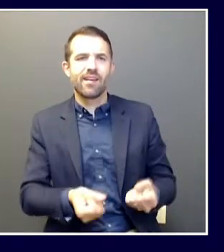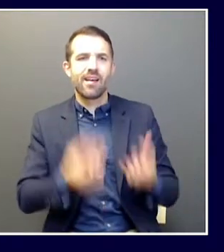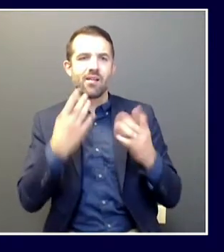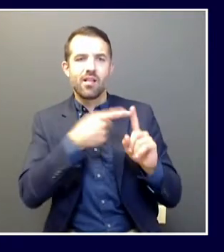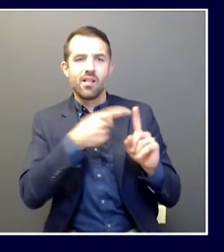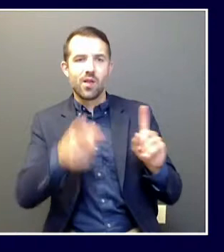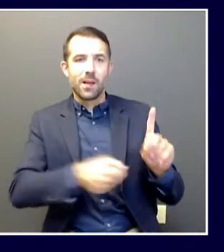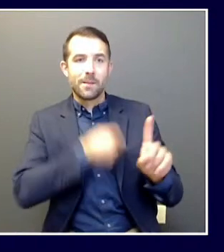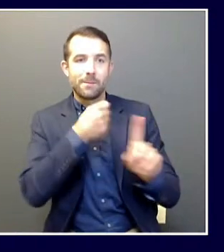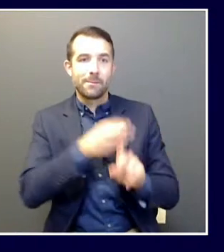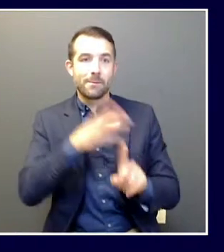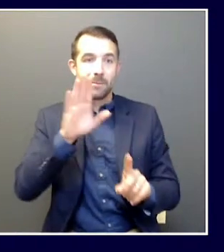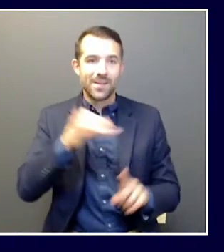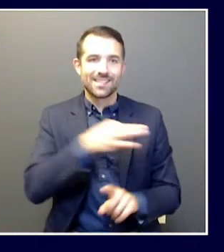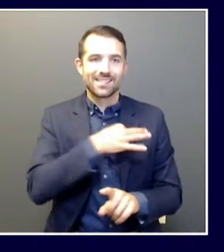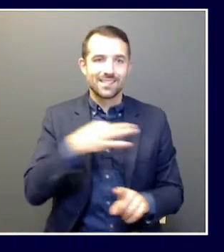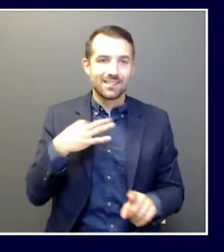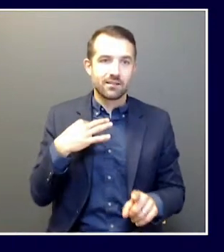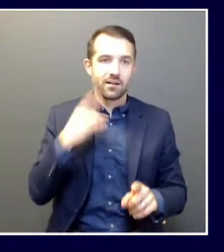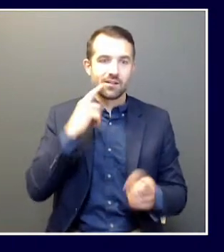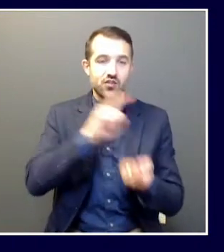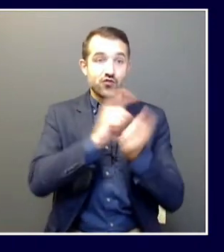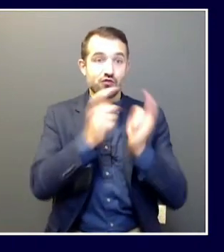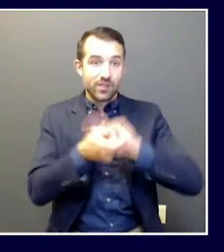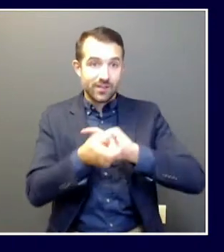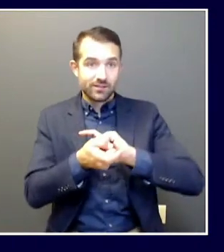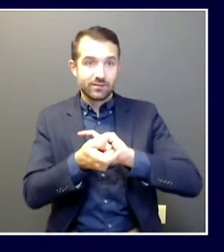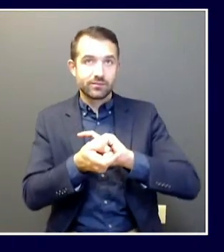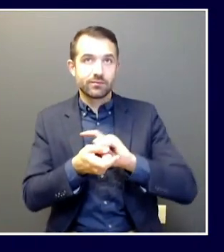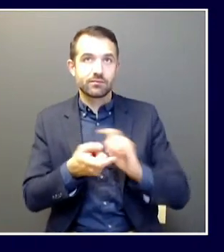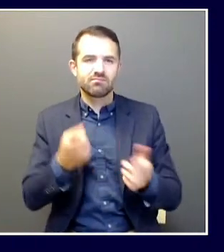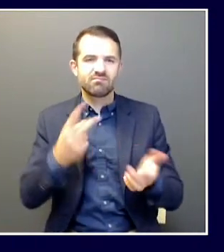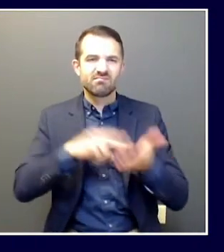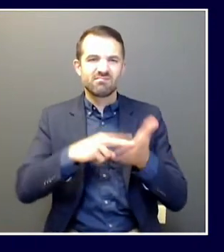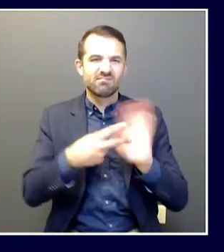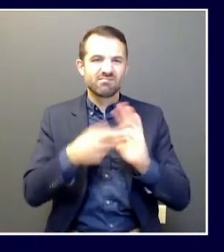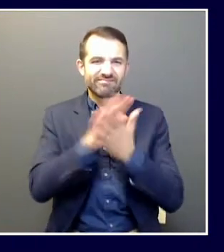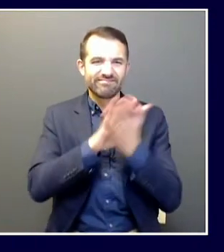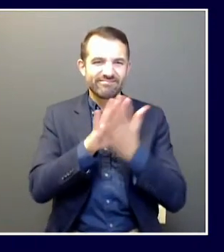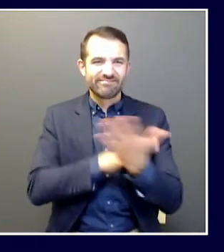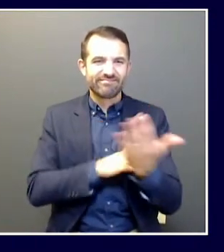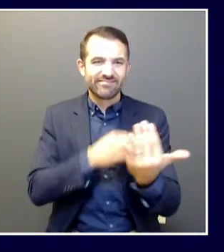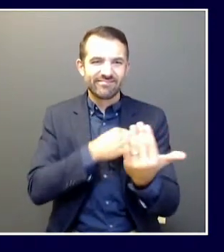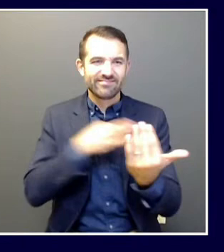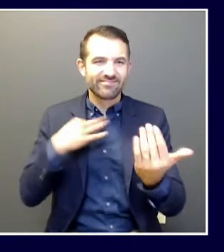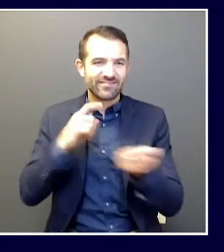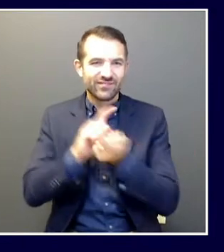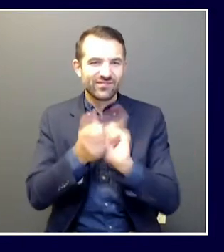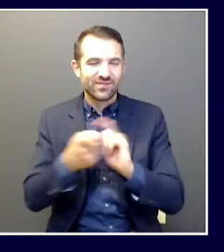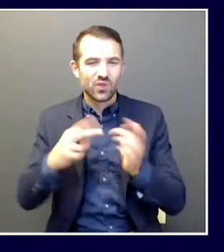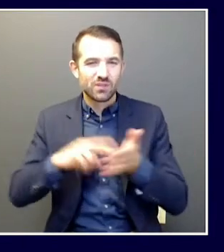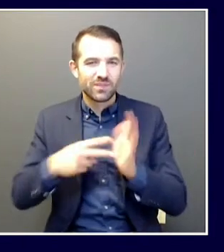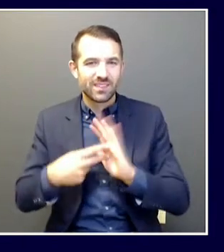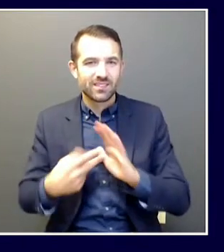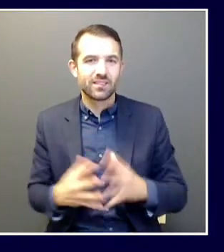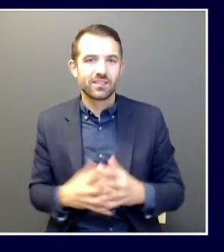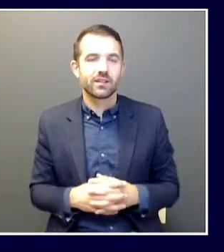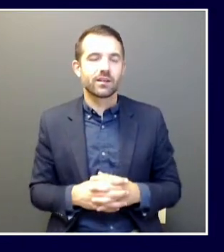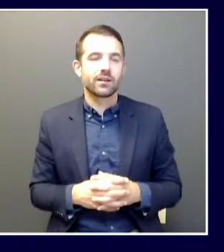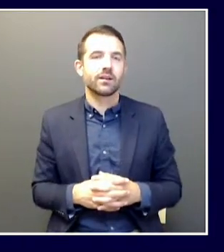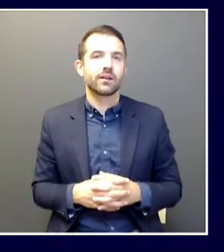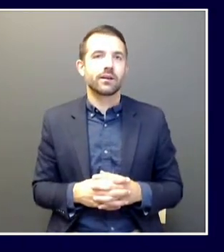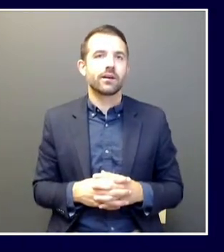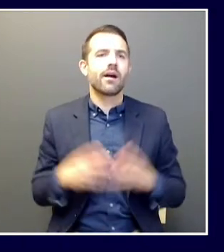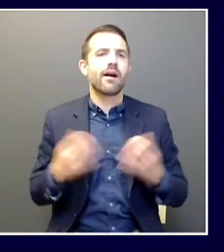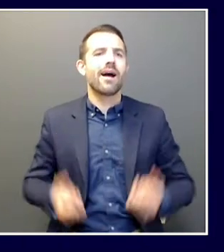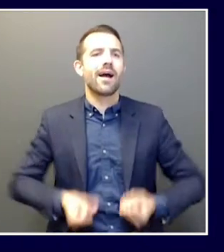What do you mean exactly, Caitlyn? So I'm looking at some of the data within the dashboard that looks like the number of staff